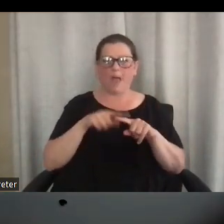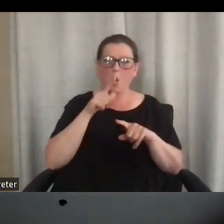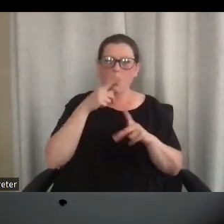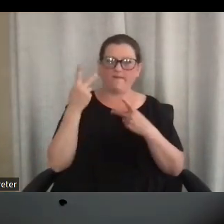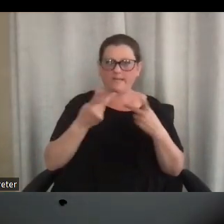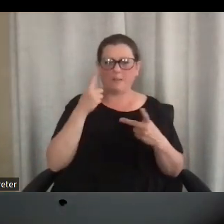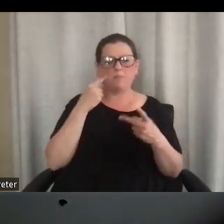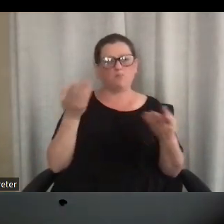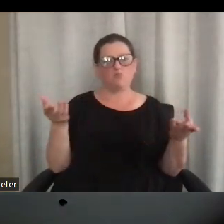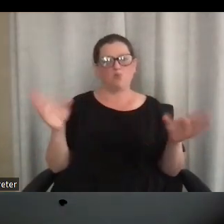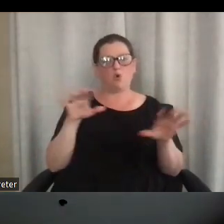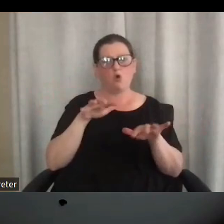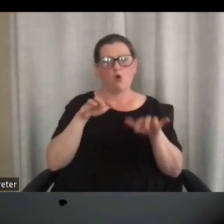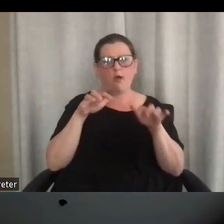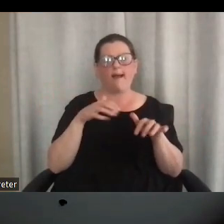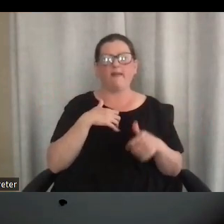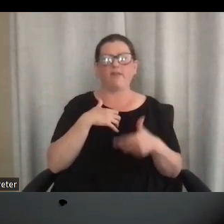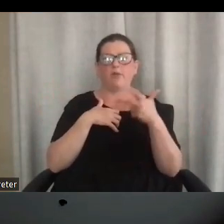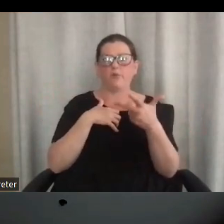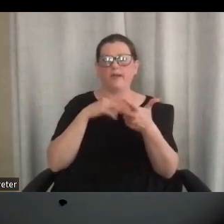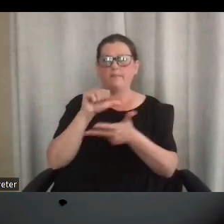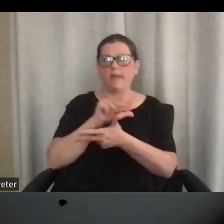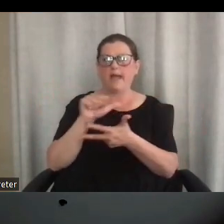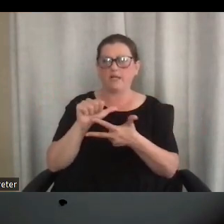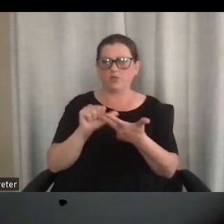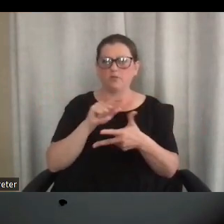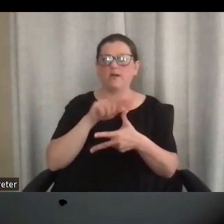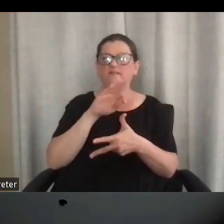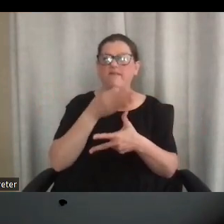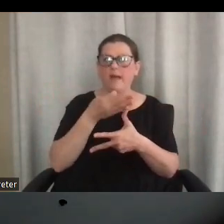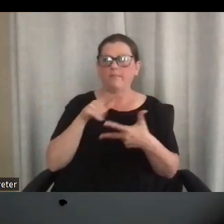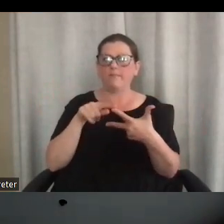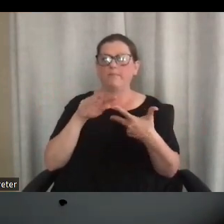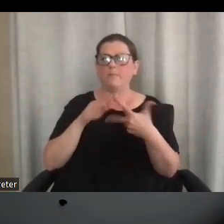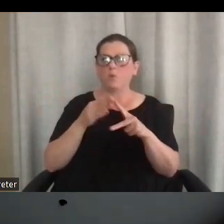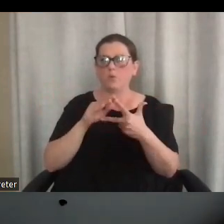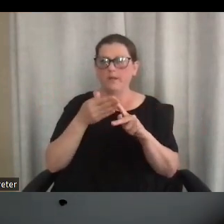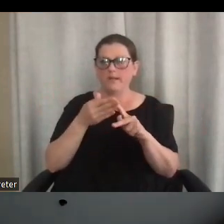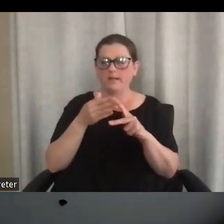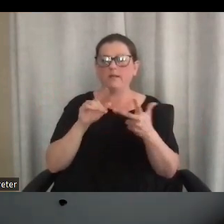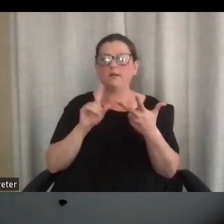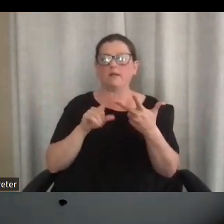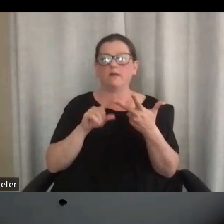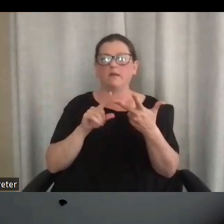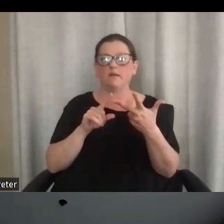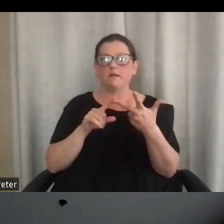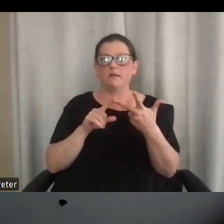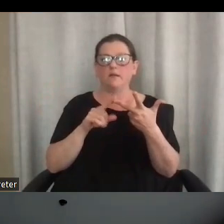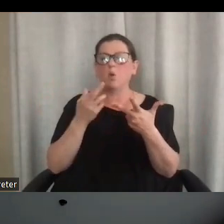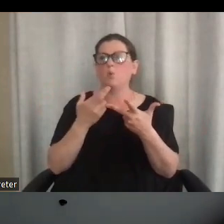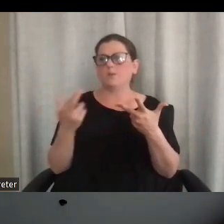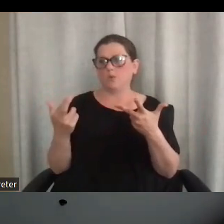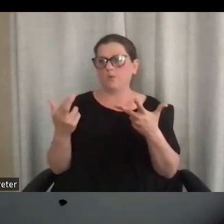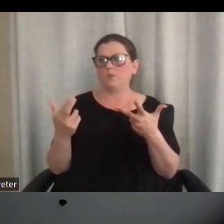broad audience, there were 3 main pages, one for families, one for community members, and then also a resource